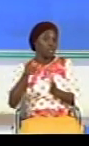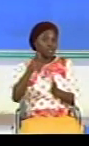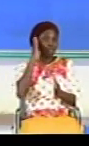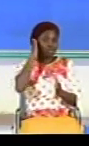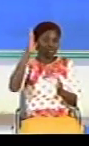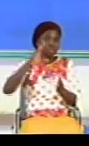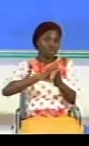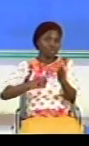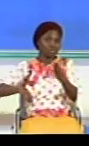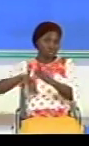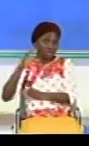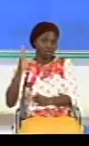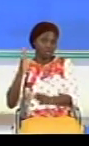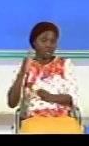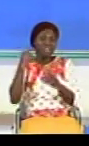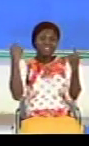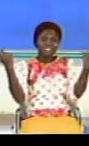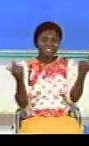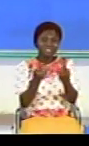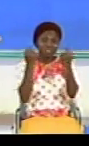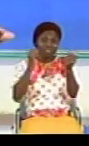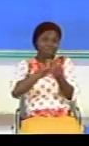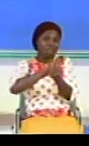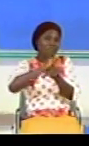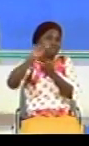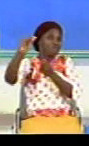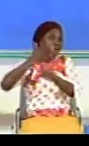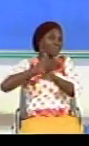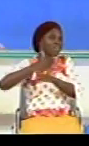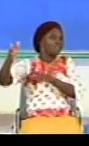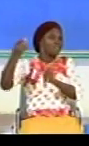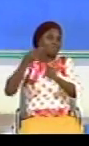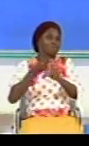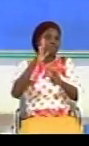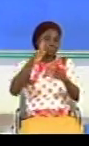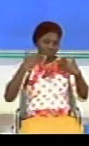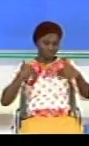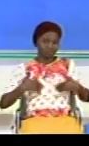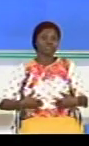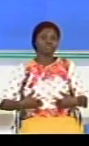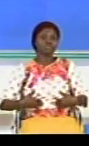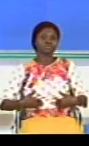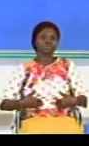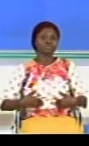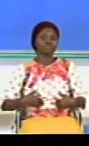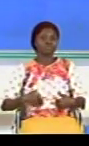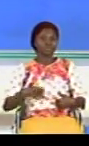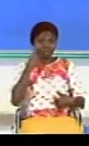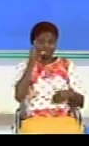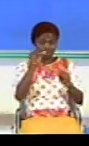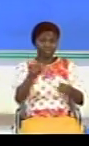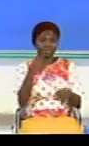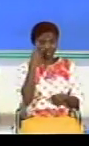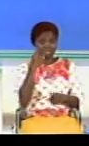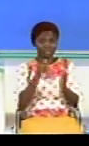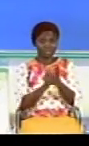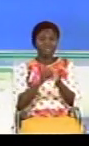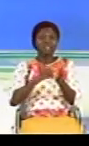iniquity far from thy tabernacles. You see that? It's repentance. You put